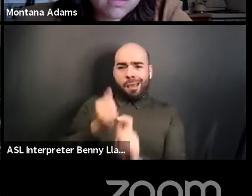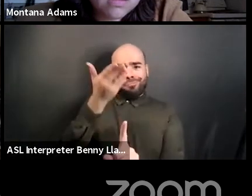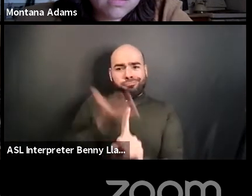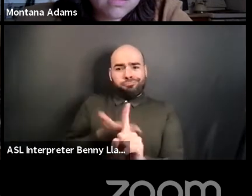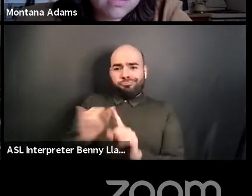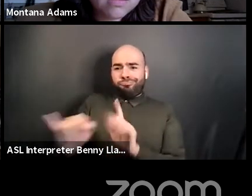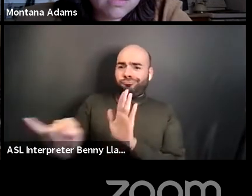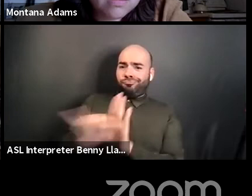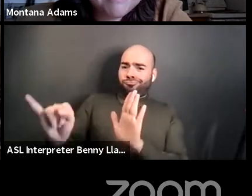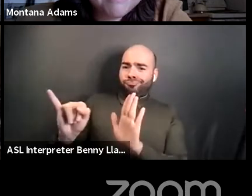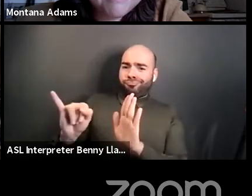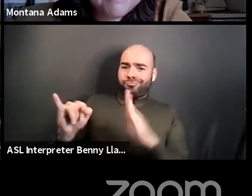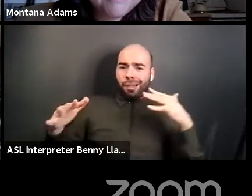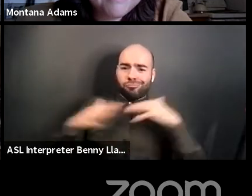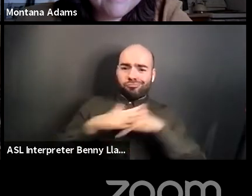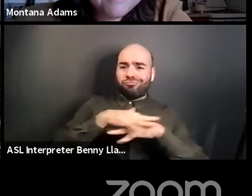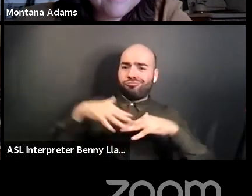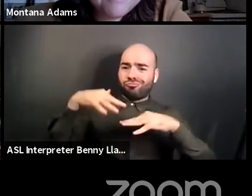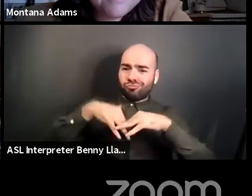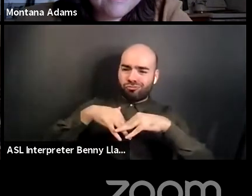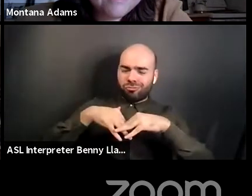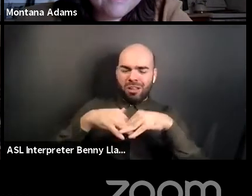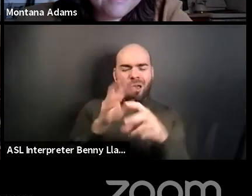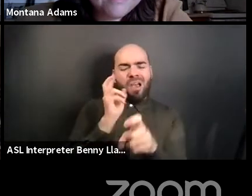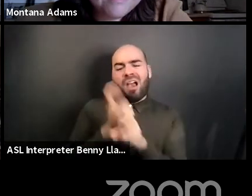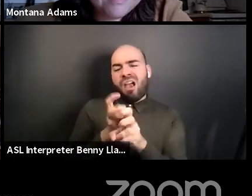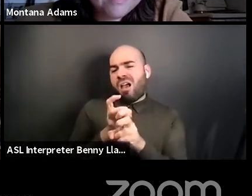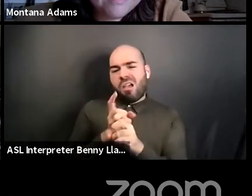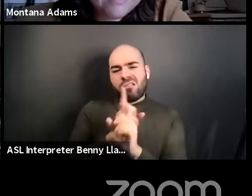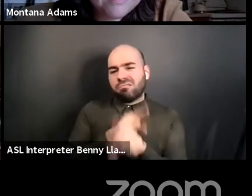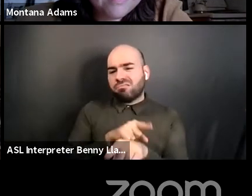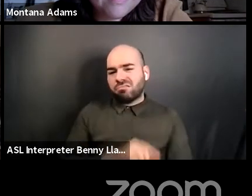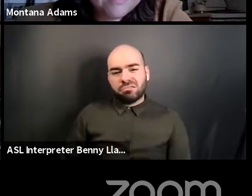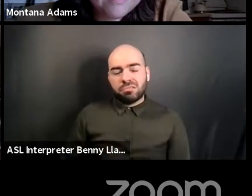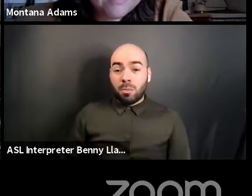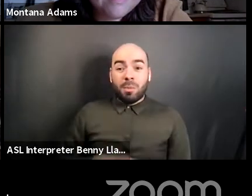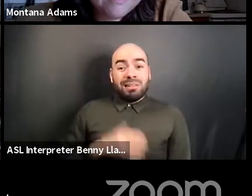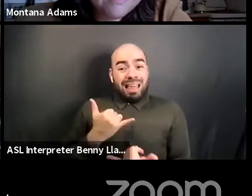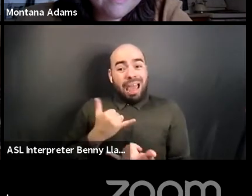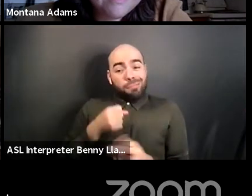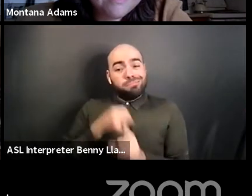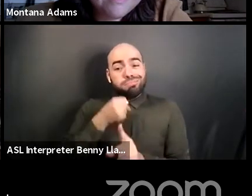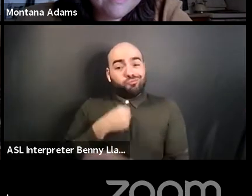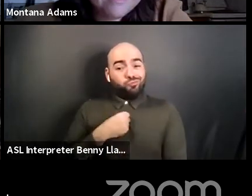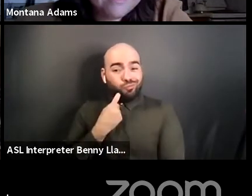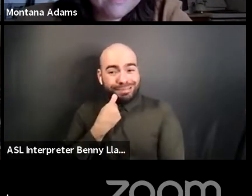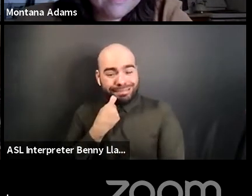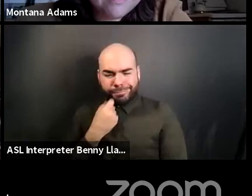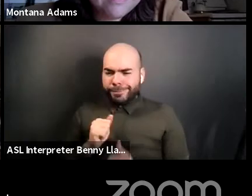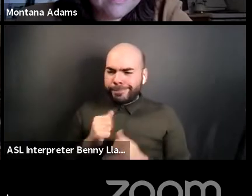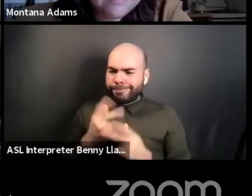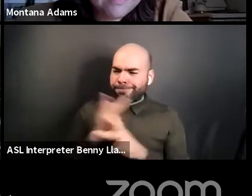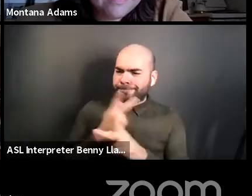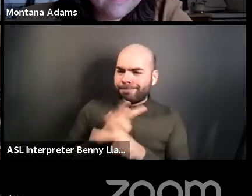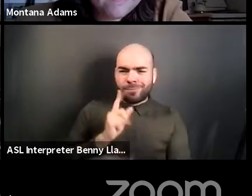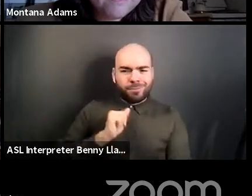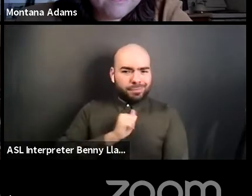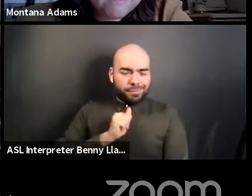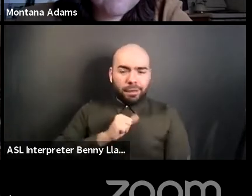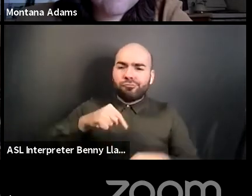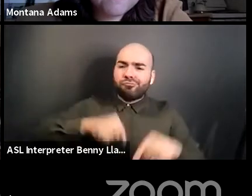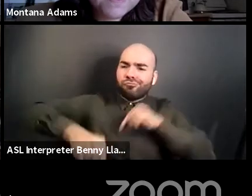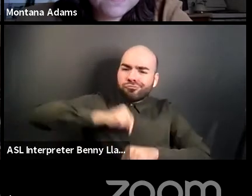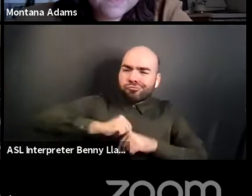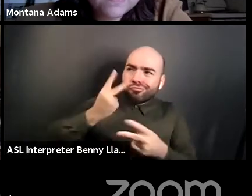hard to answer, because only recently have I been really trying to go back to what it means for my culture and what it means to